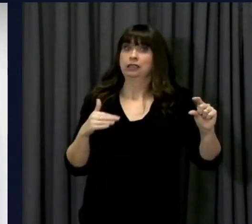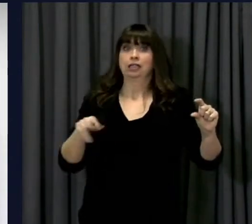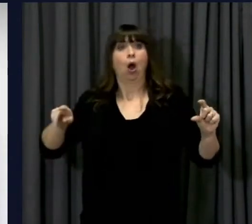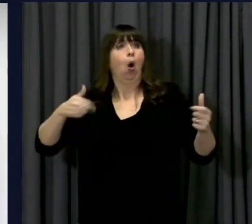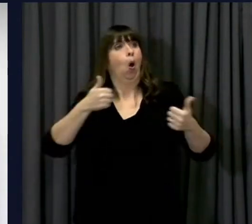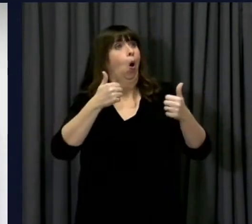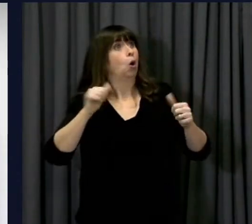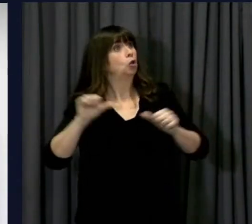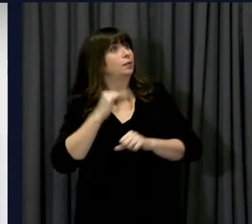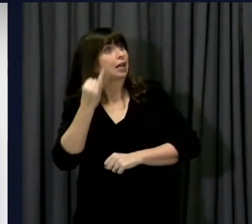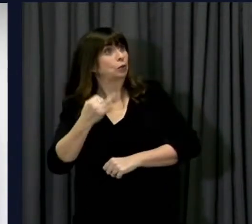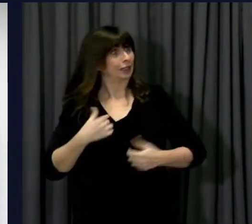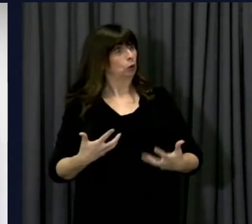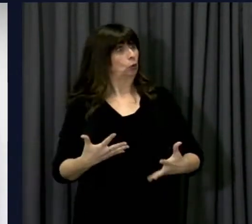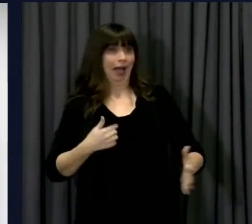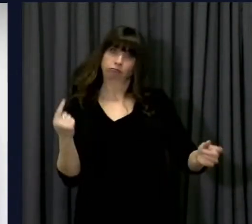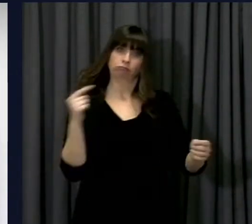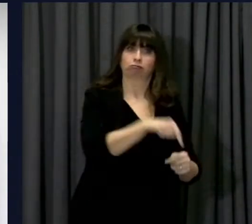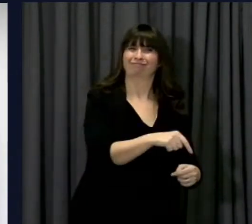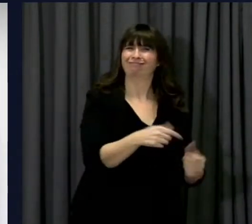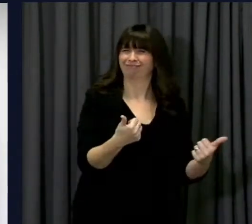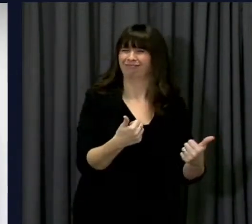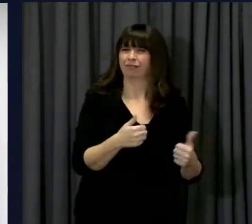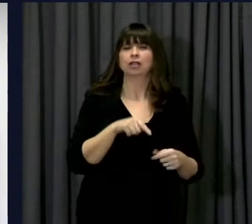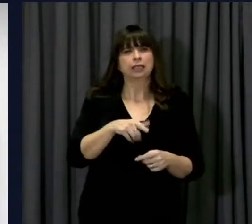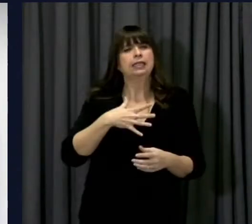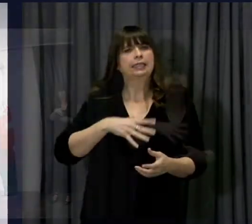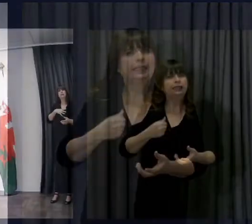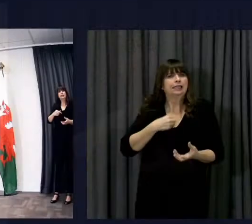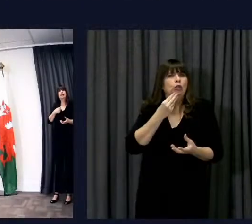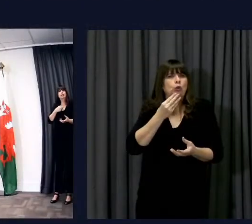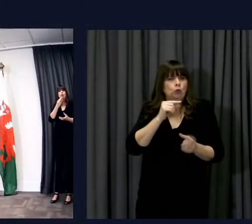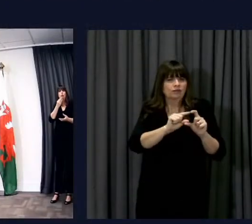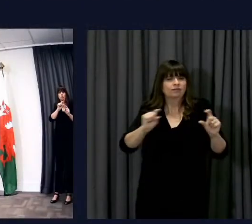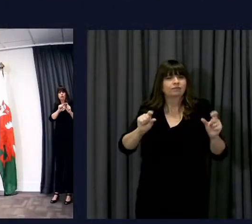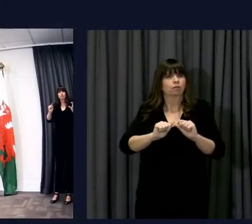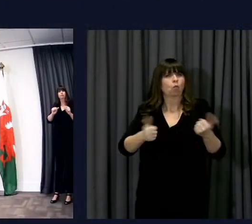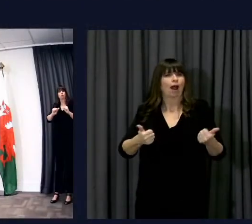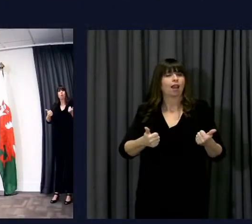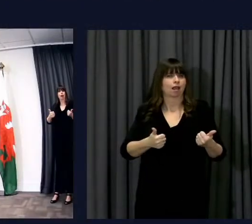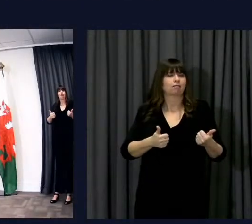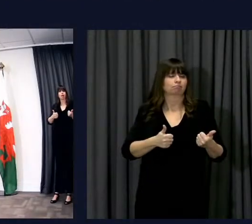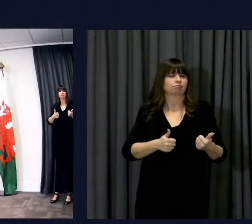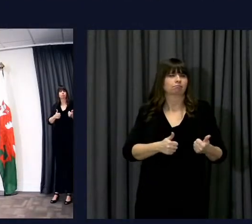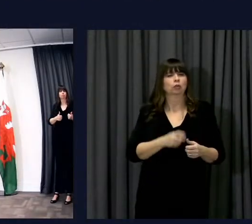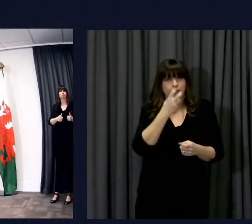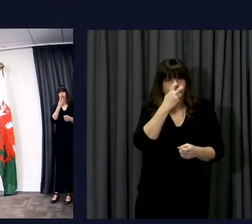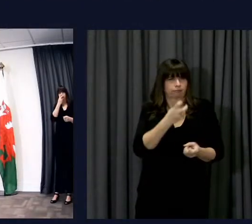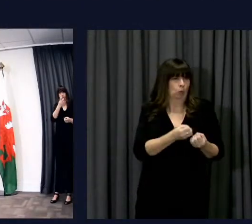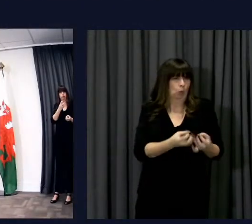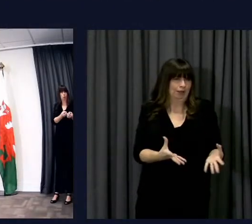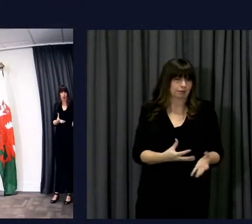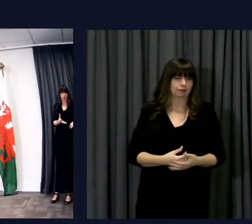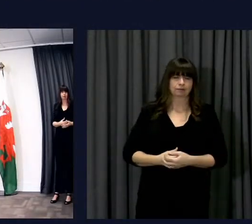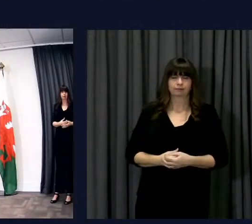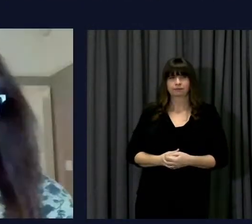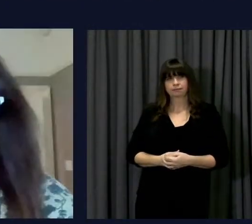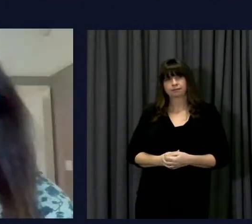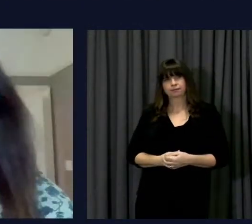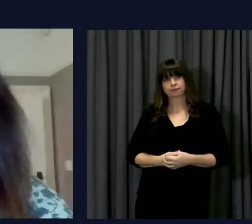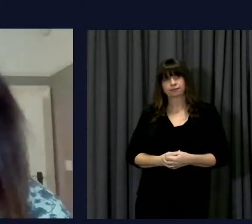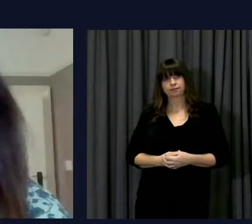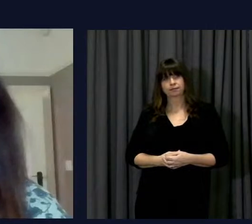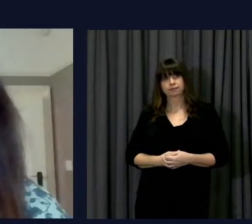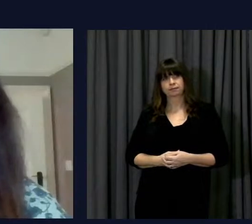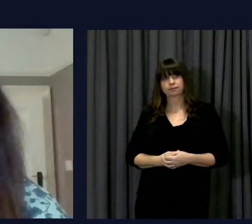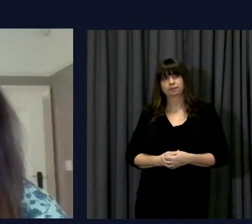wasting the precious vaccines that are available to us. Thank you, James. And I've got Abby Whittick from Wales Online. Good afternoon,